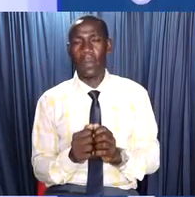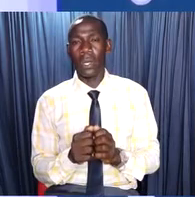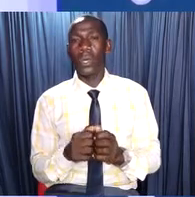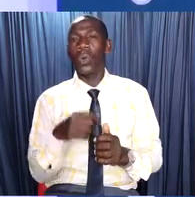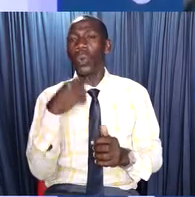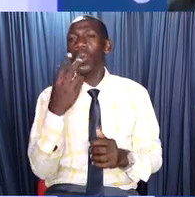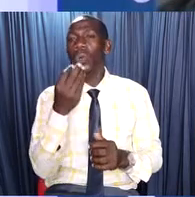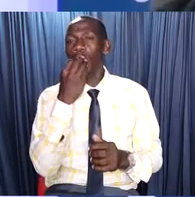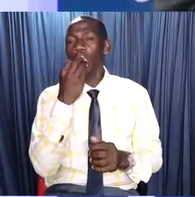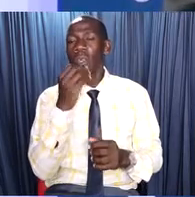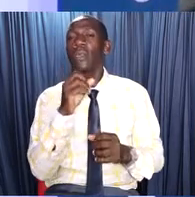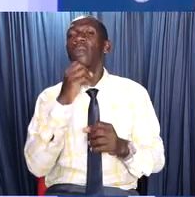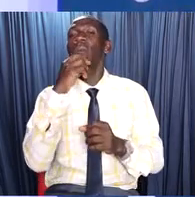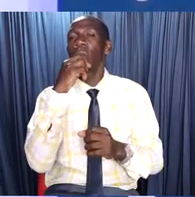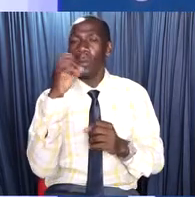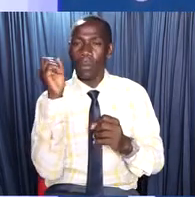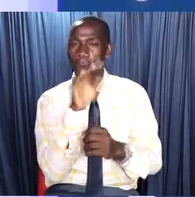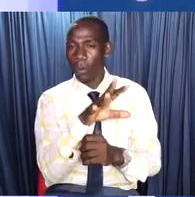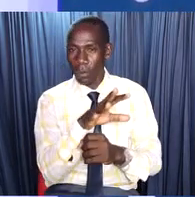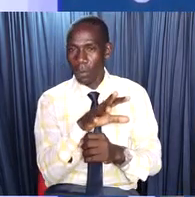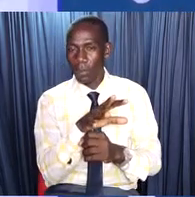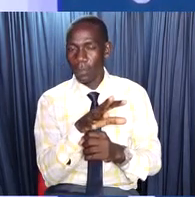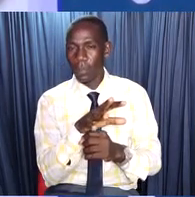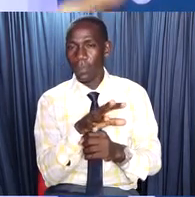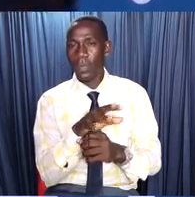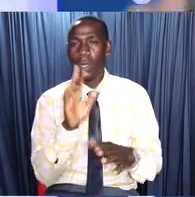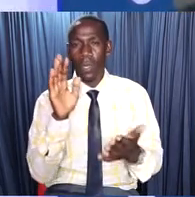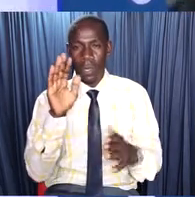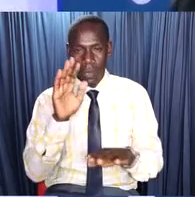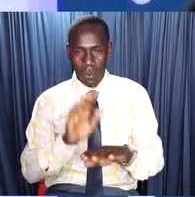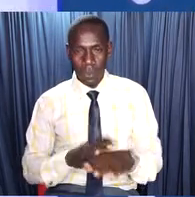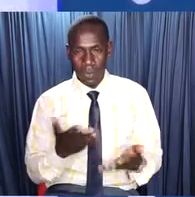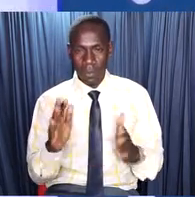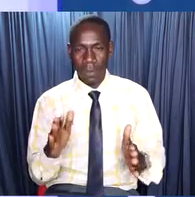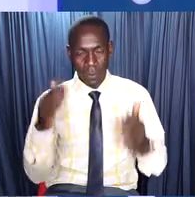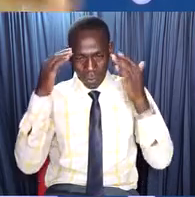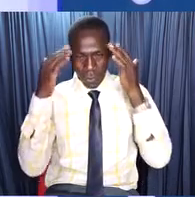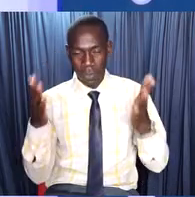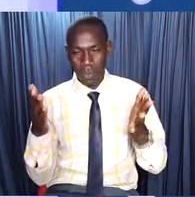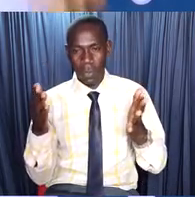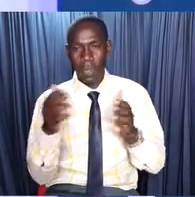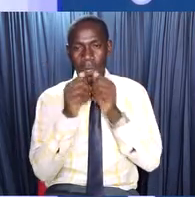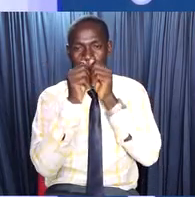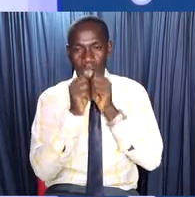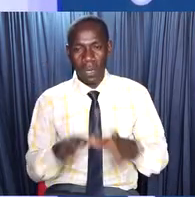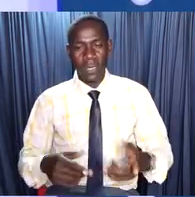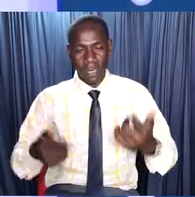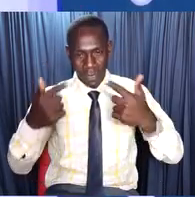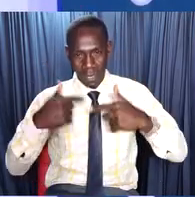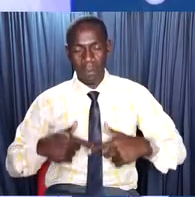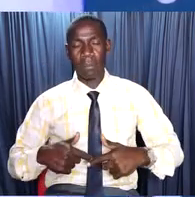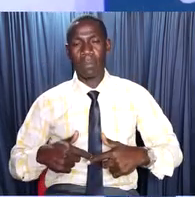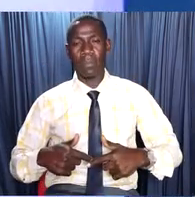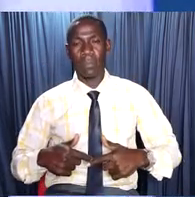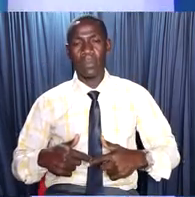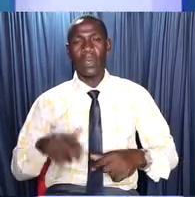alaye mimi nitamkemea. And the devourer I will rebuke. Mtumwa mwema hajui lingine. A good servant does not know baraka zimekuja. Whether blessings